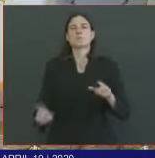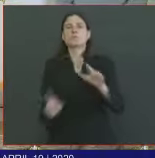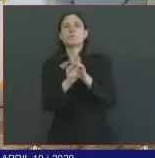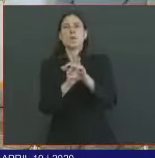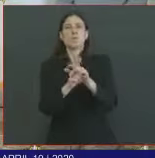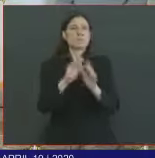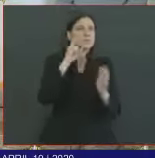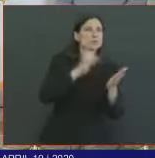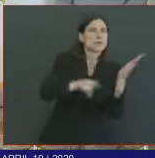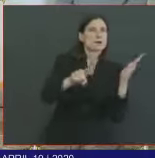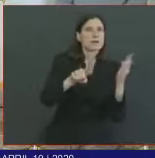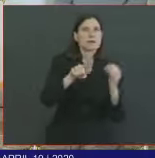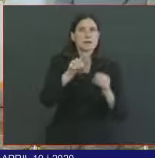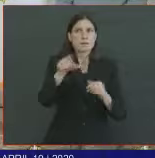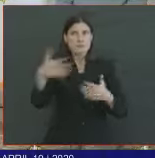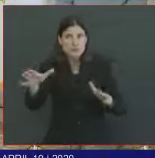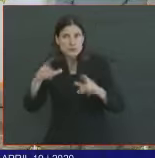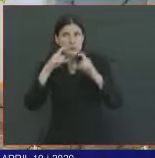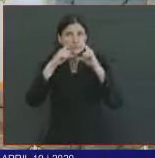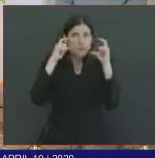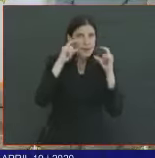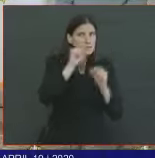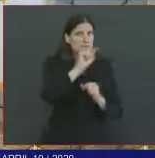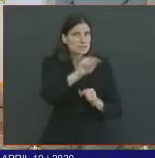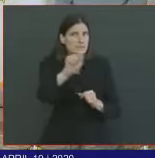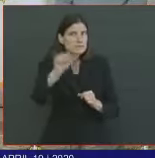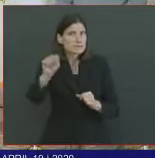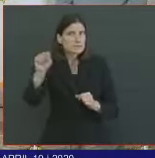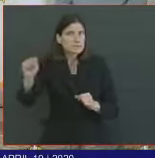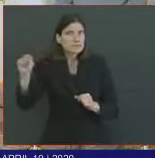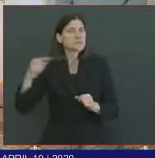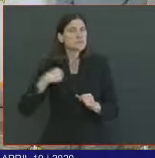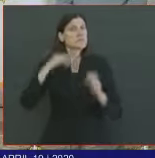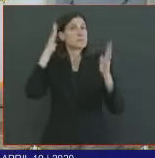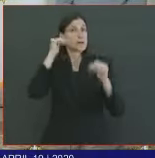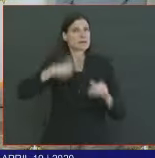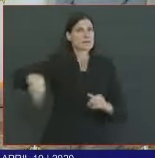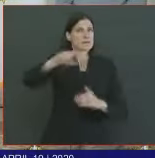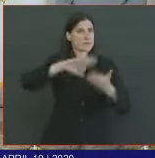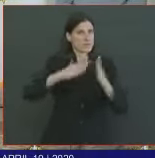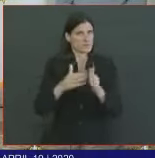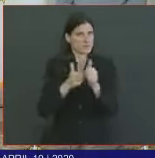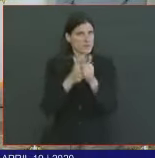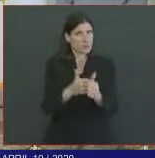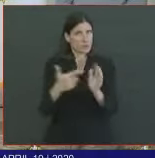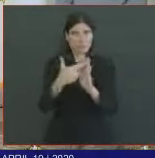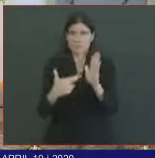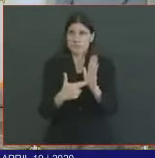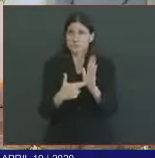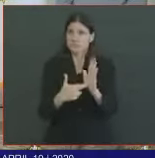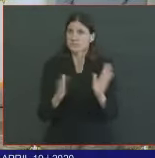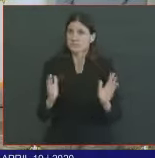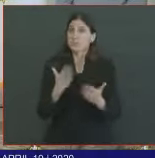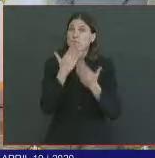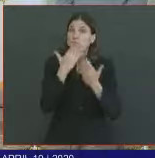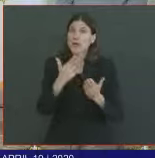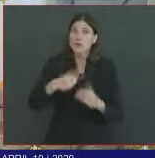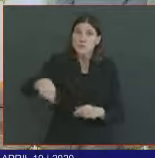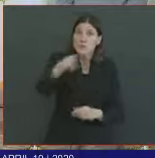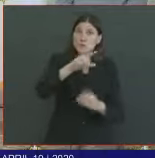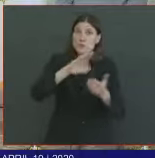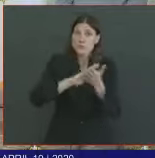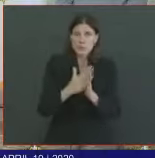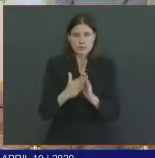for ways to get out of it. Let's figure out creative ways to get it done, to keep all of us safe. There are a few